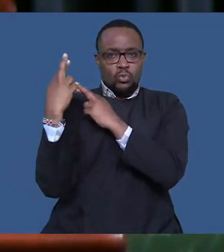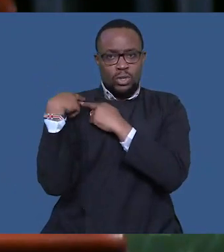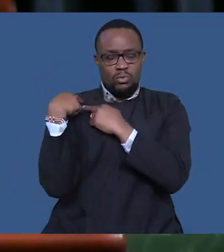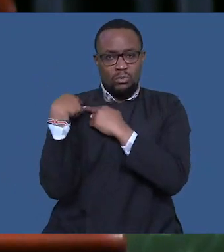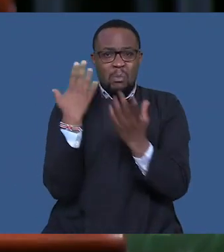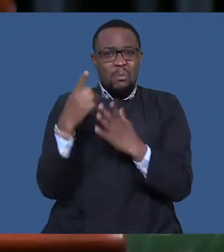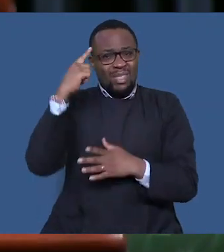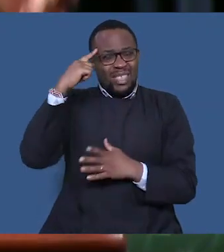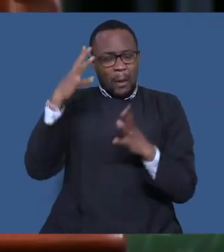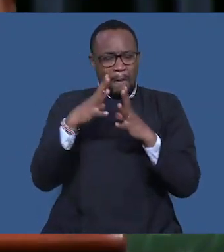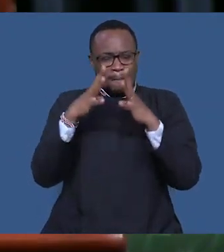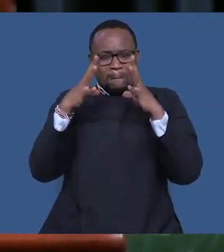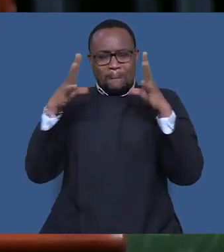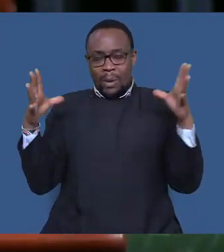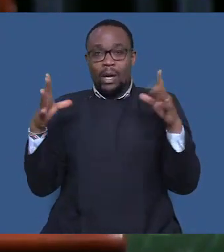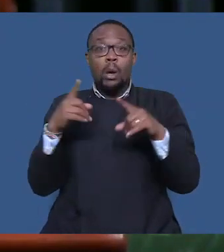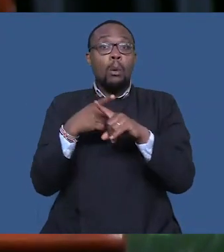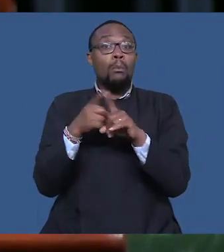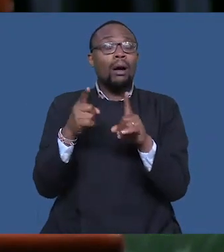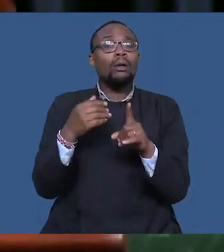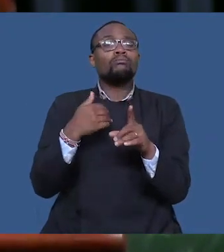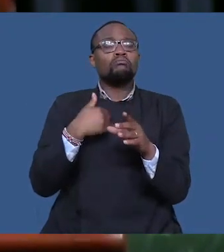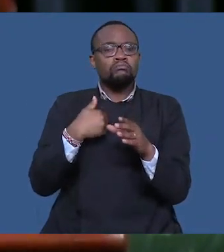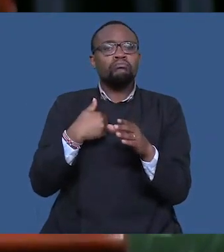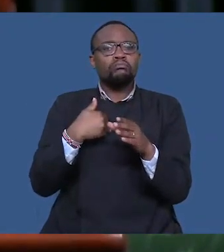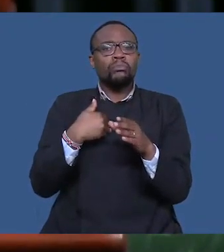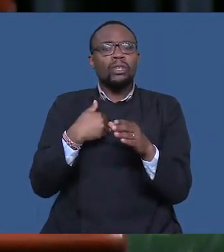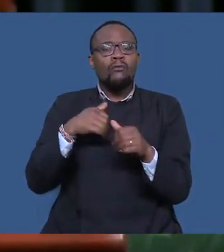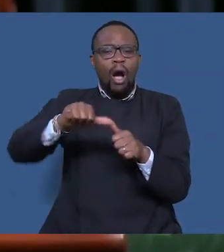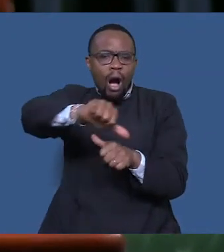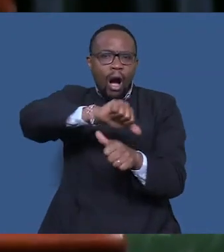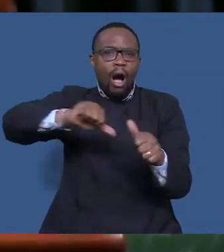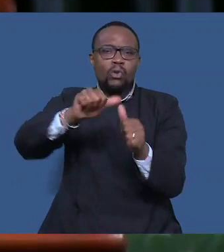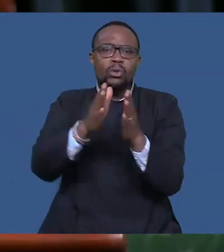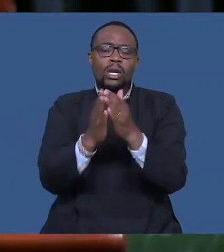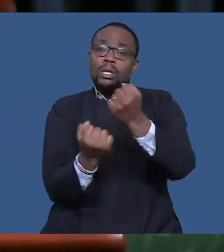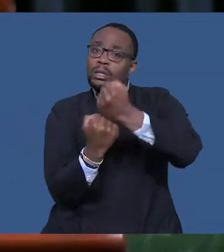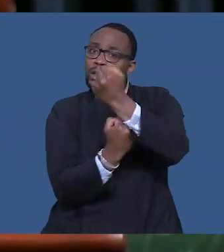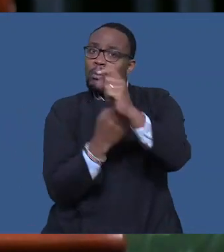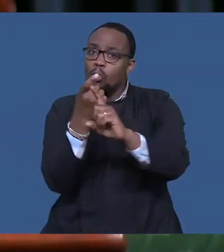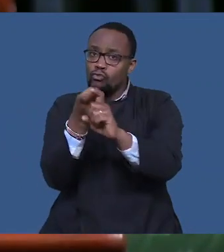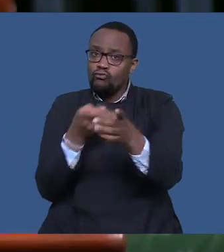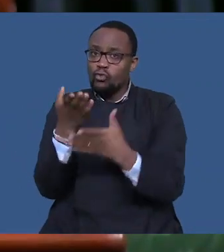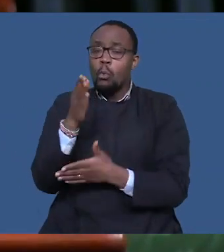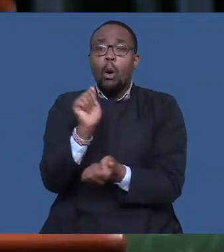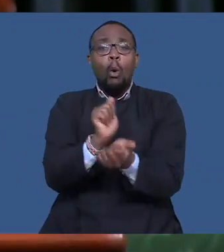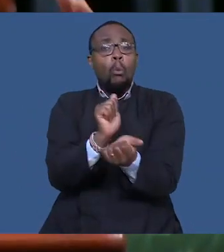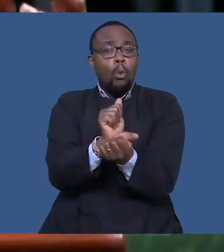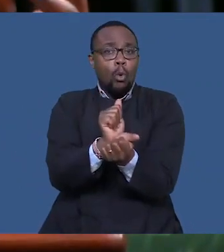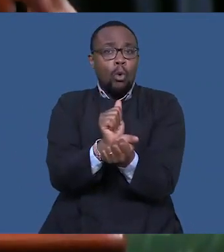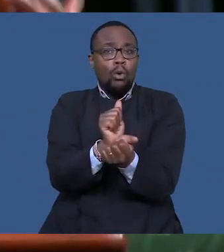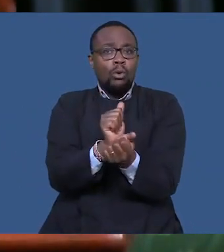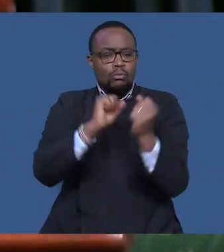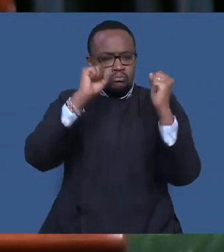seemingly huge than himself, but then he has this covering and he has this backing of God's servant Paul, the apostle, who